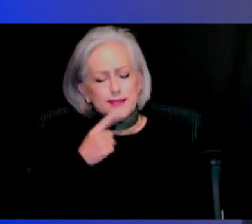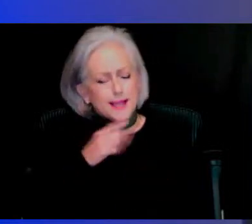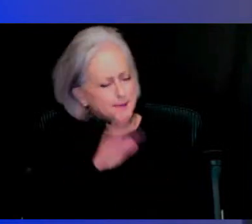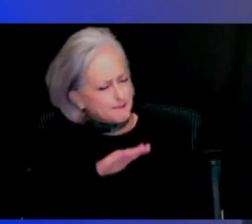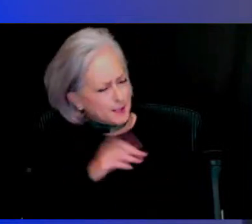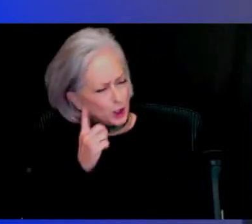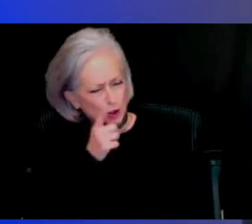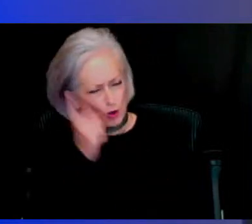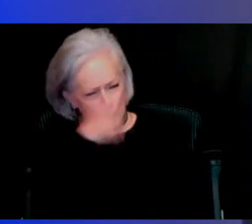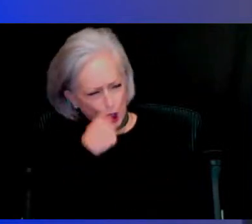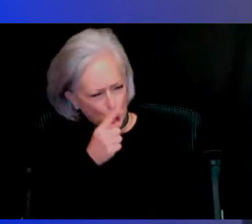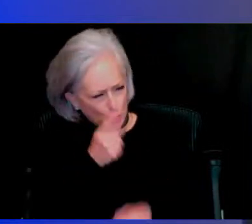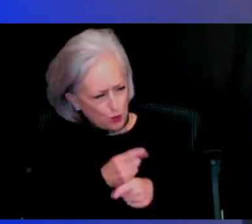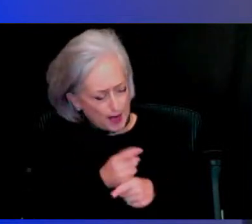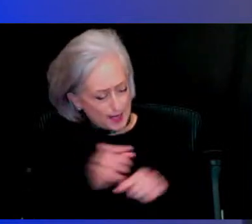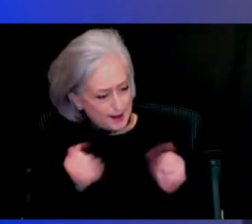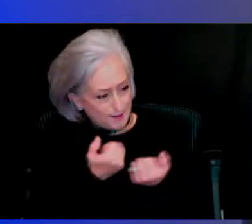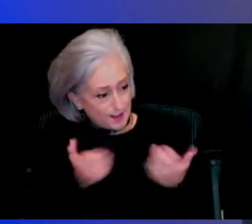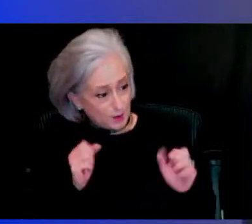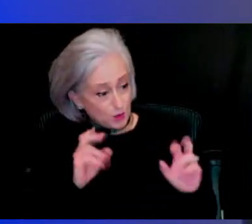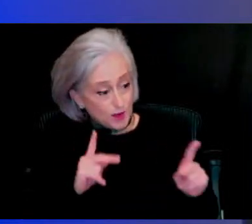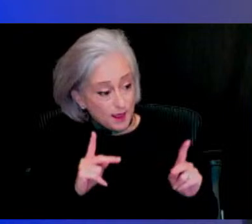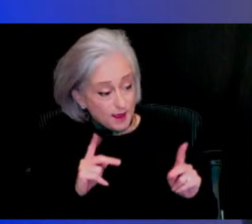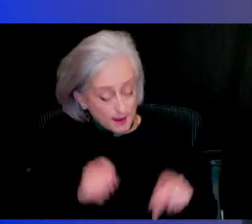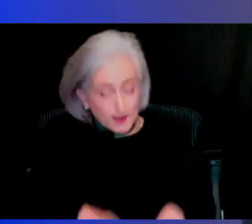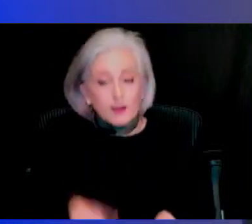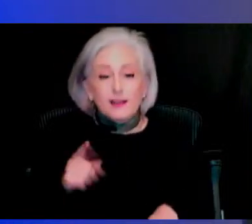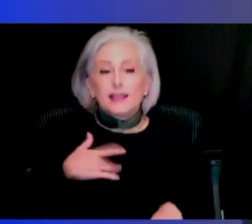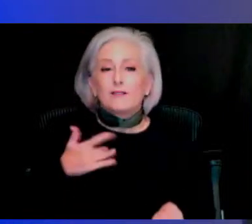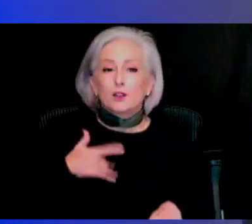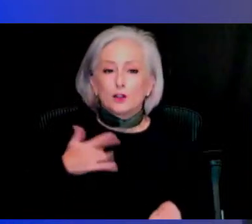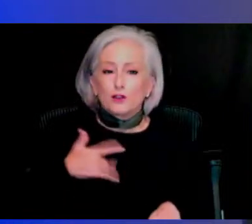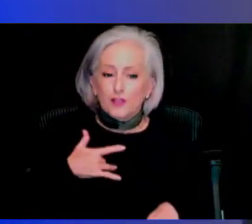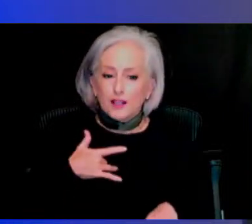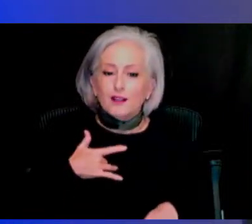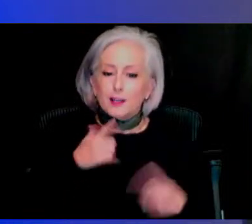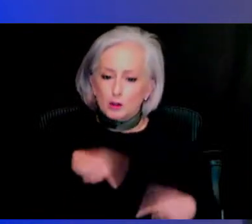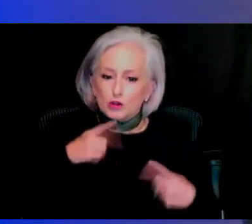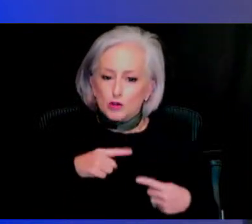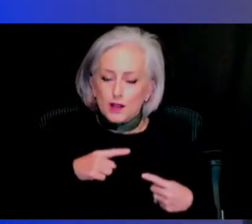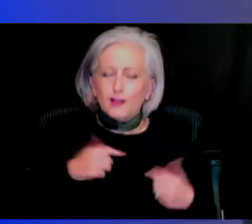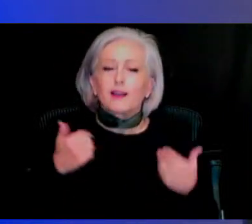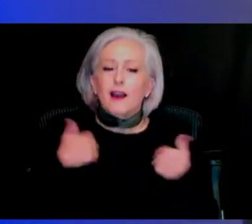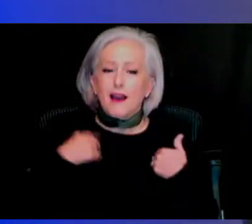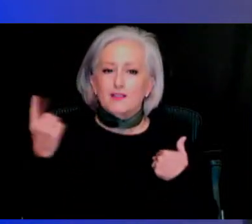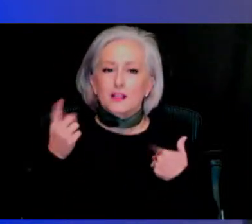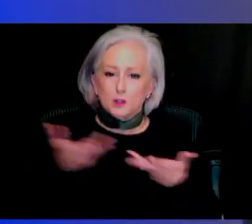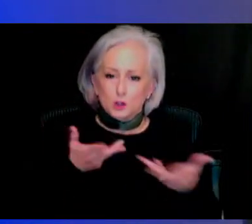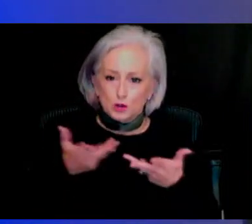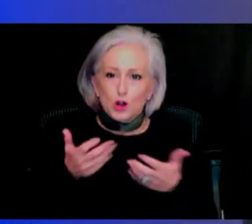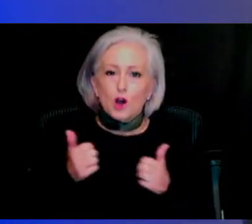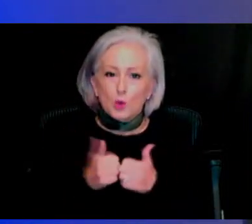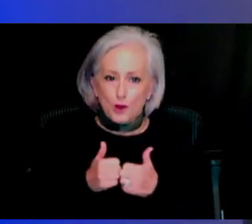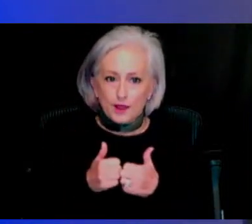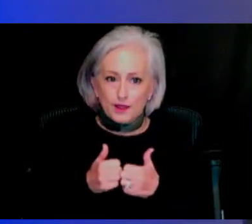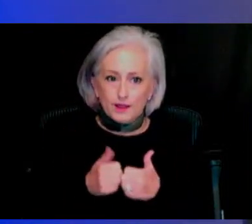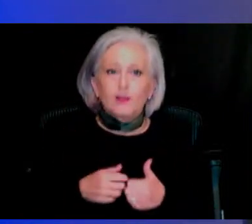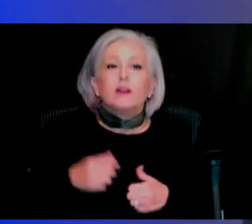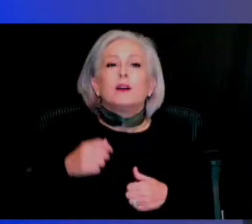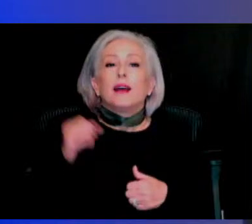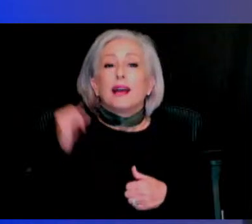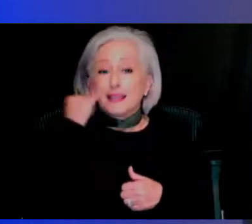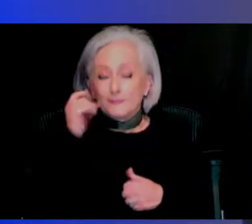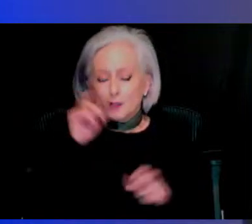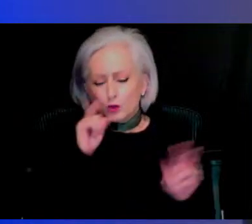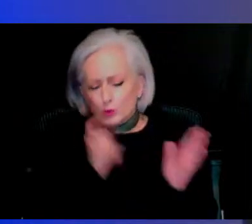making sure that if you're having a rough moment, you have someone to talk to. And that if you see someone having a rough moment, that you say, hey, are you okay? And so having these